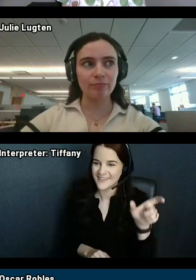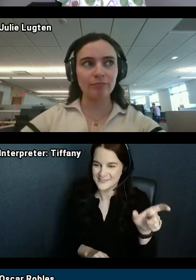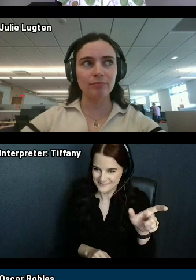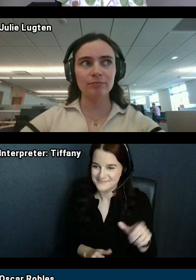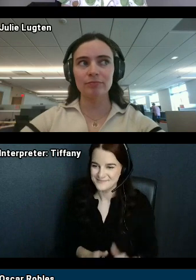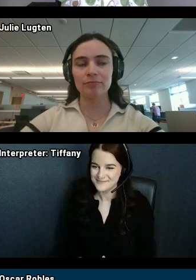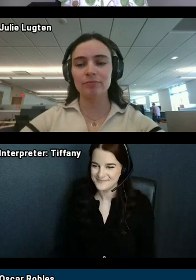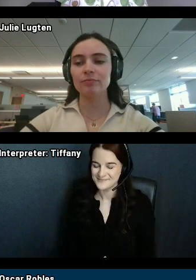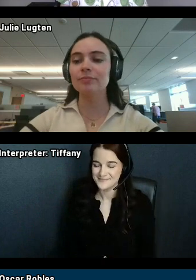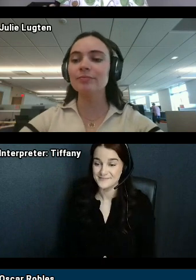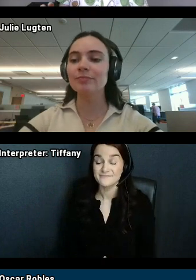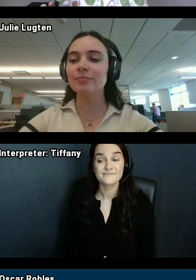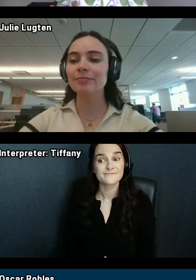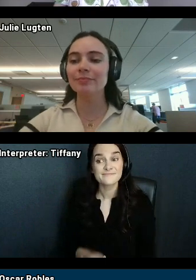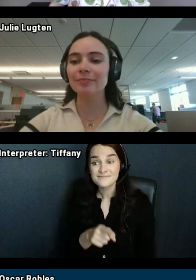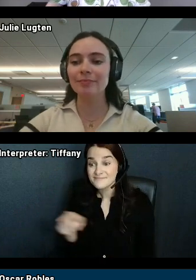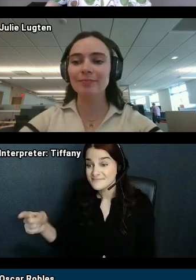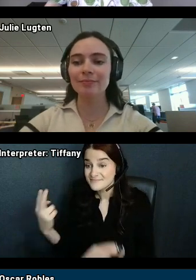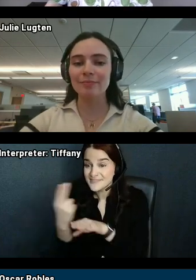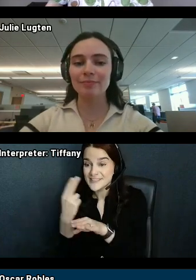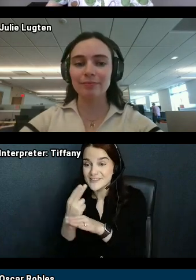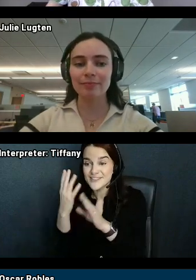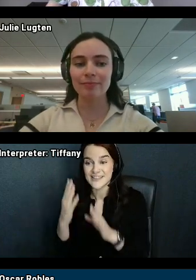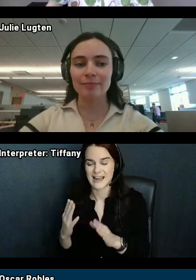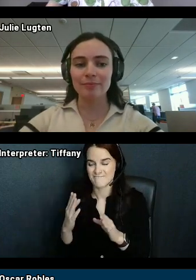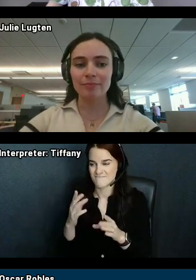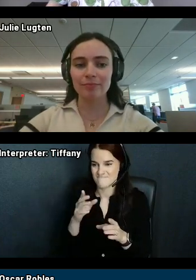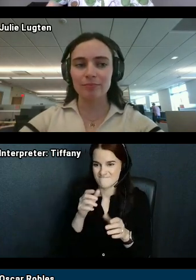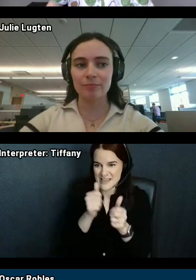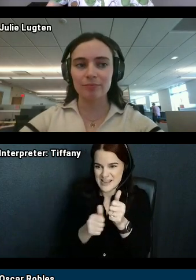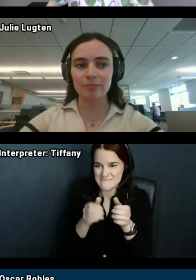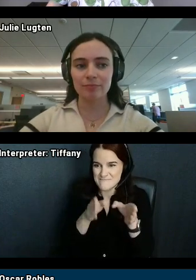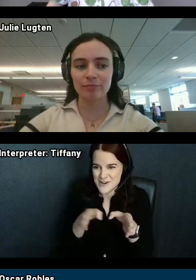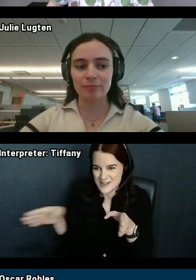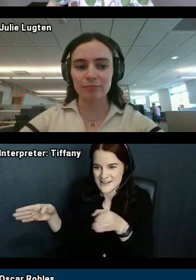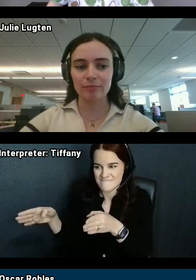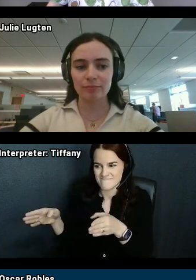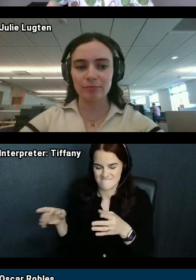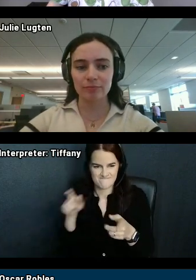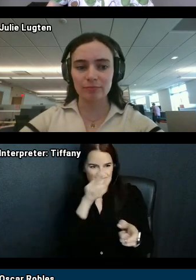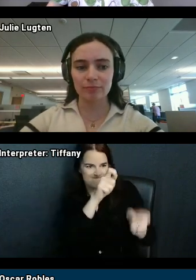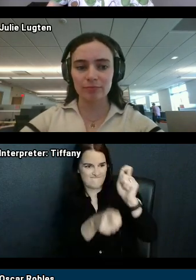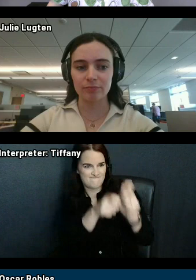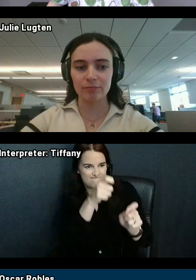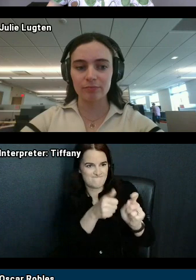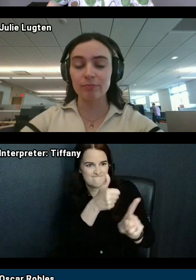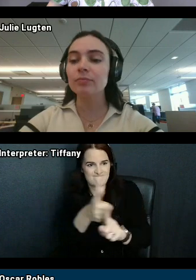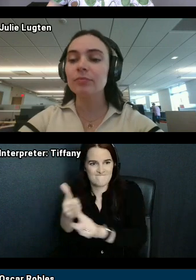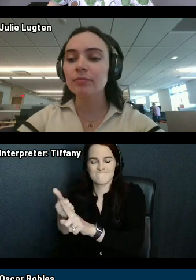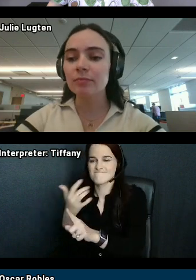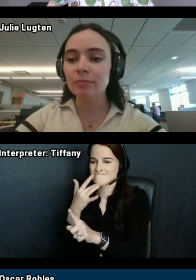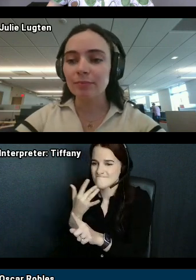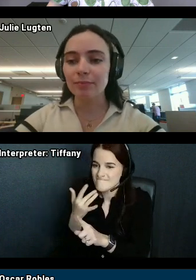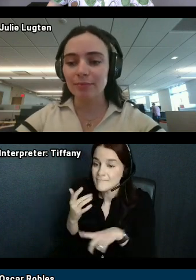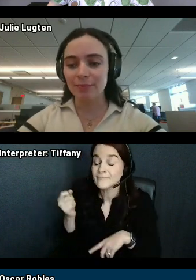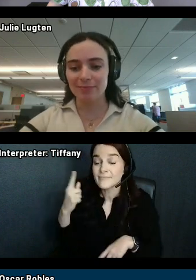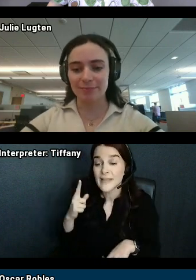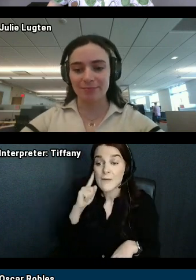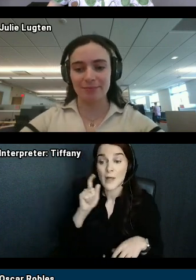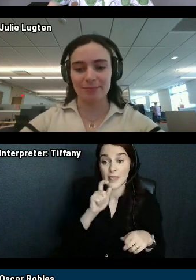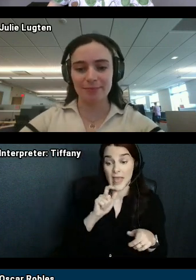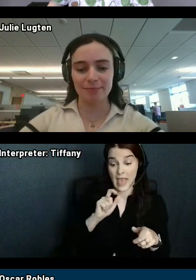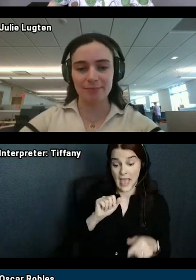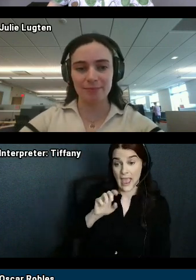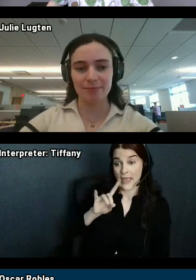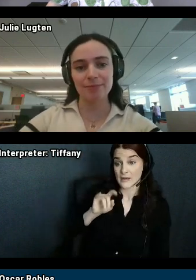Users can also customize this individually. So if I do it in the editor here, this impacts kind of the